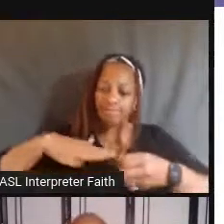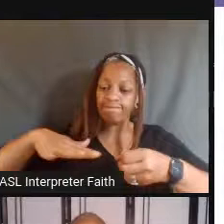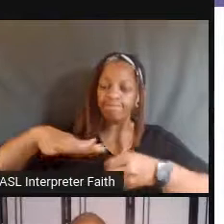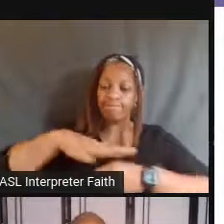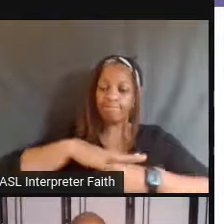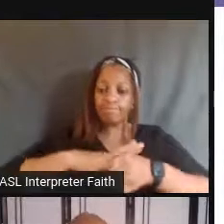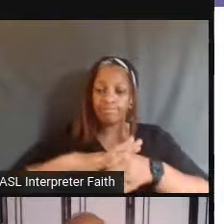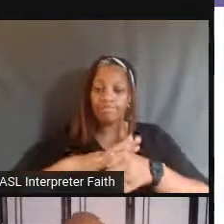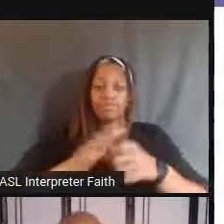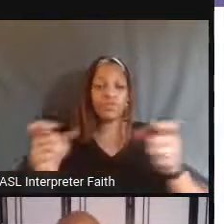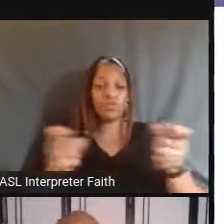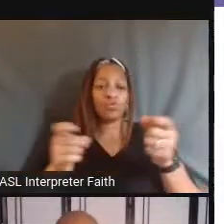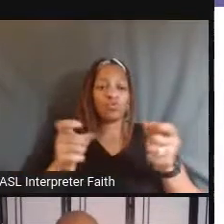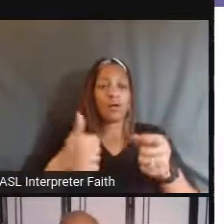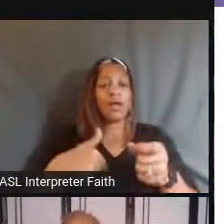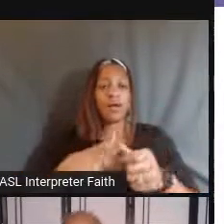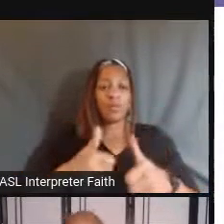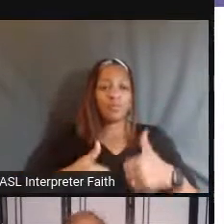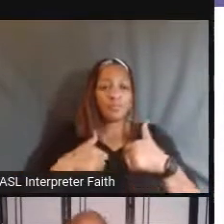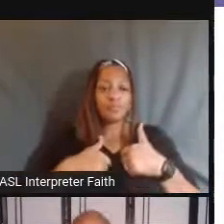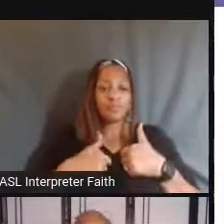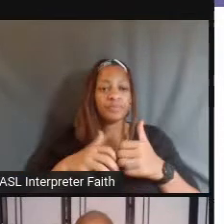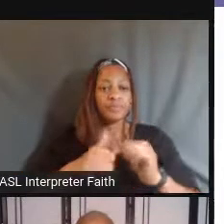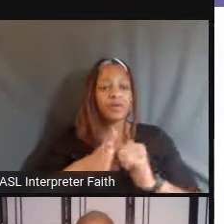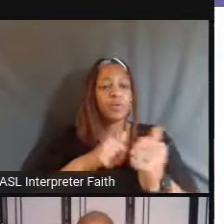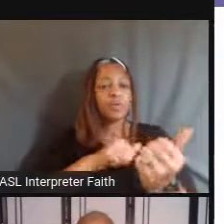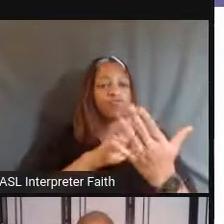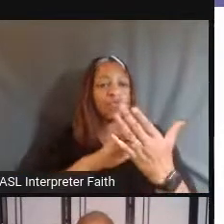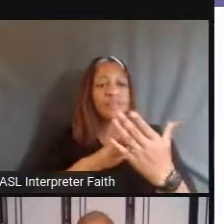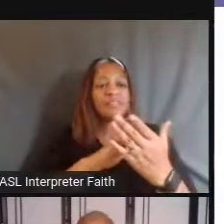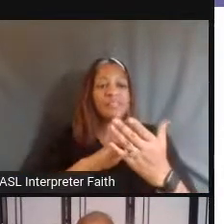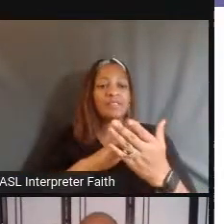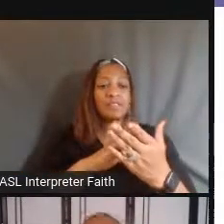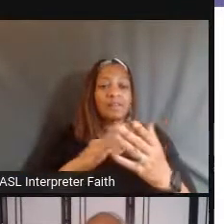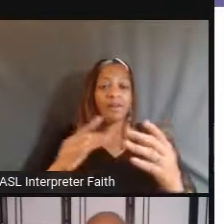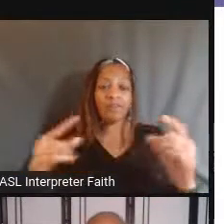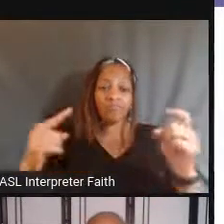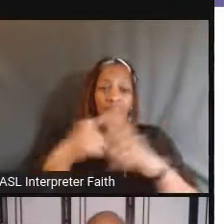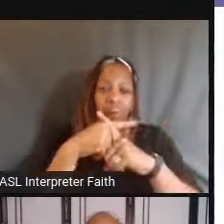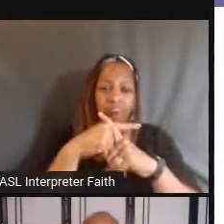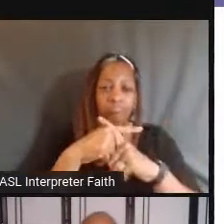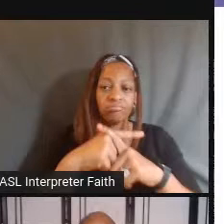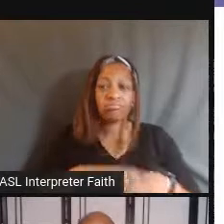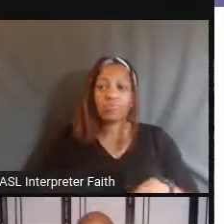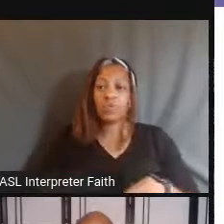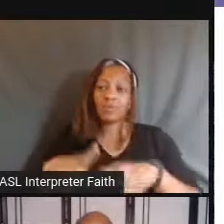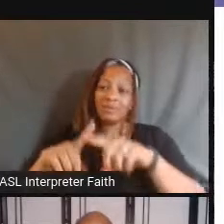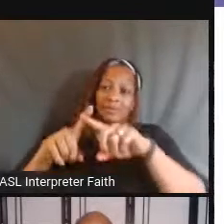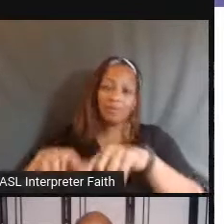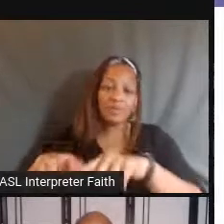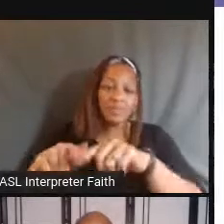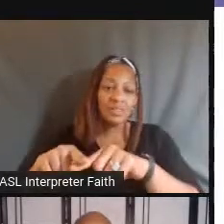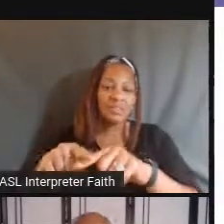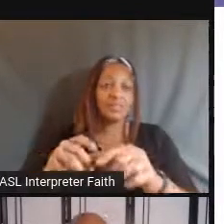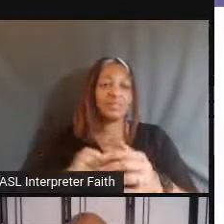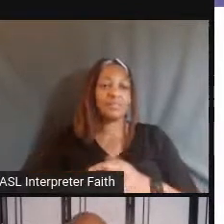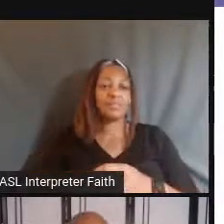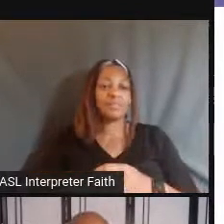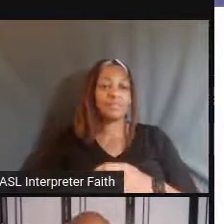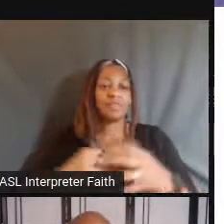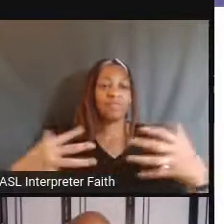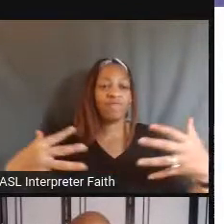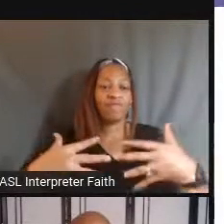lives. How we address conflict or codependency,